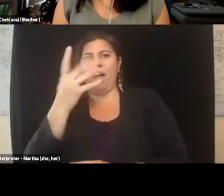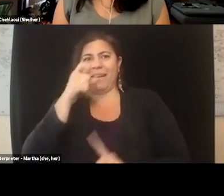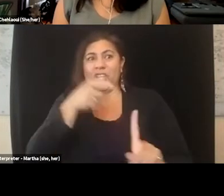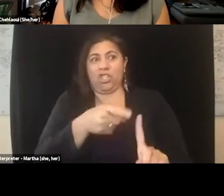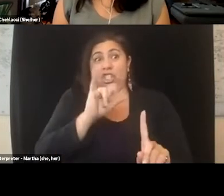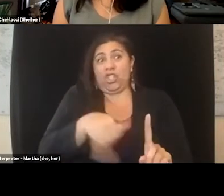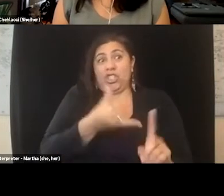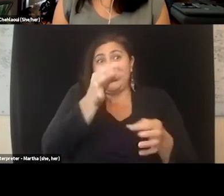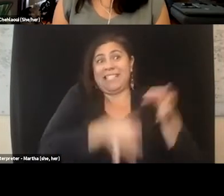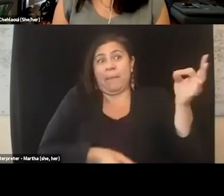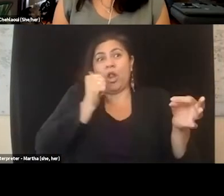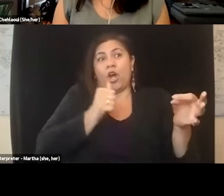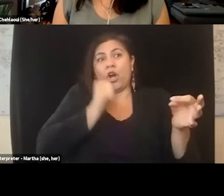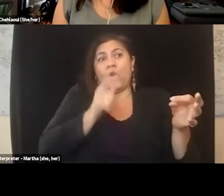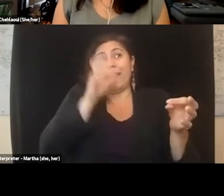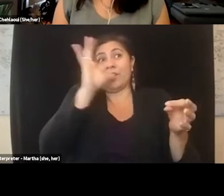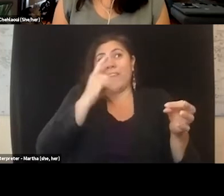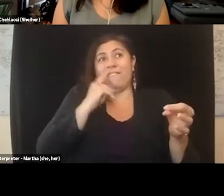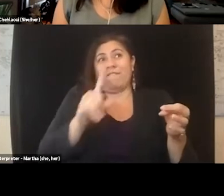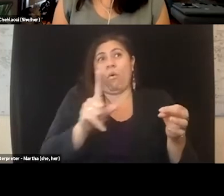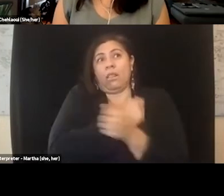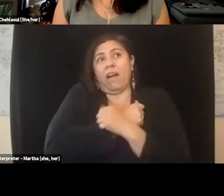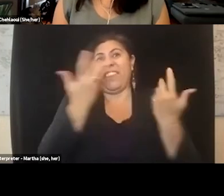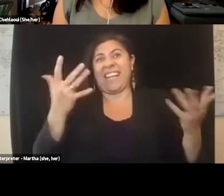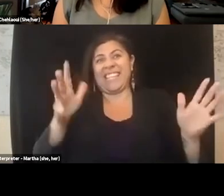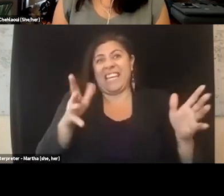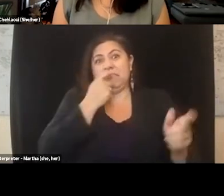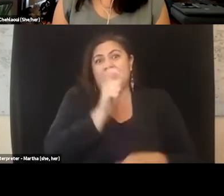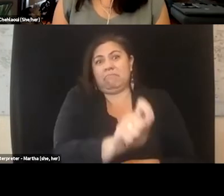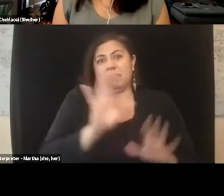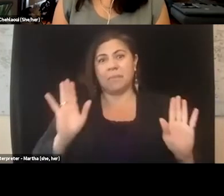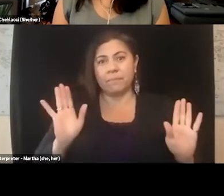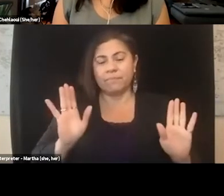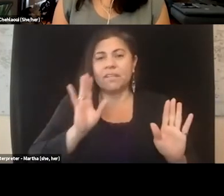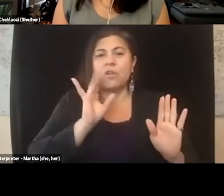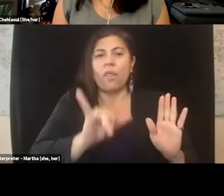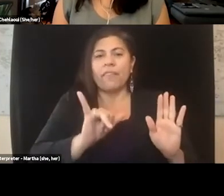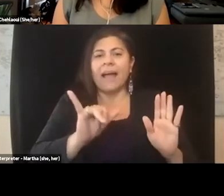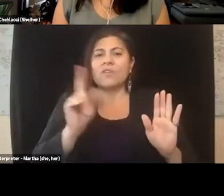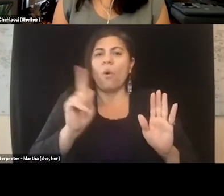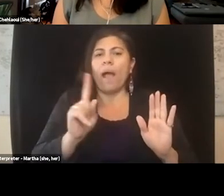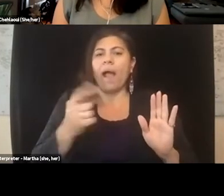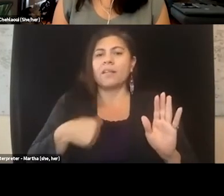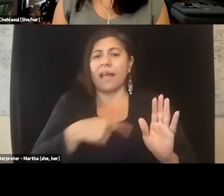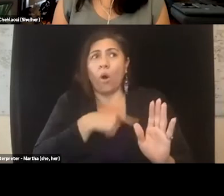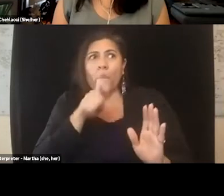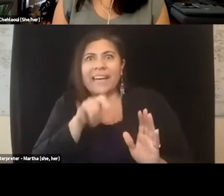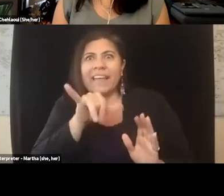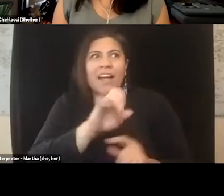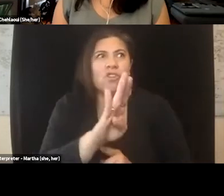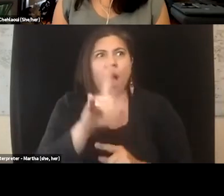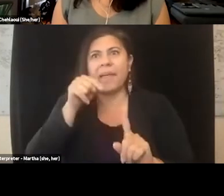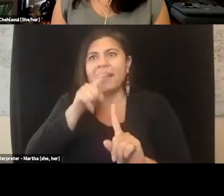end up getting ourselves out of this like fight for authentic casting and this fight for like, well, we need that job, or this has to be perfect,